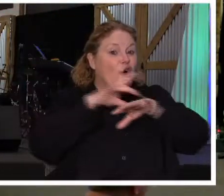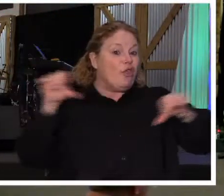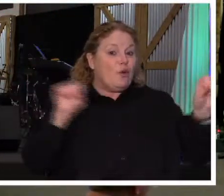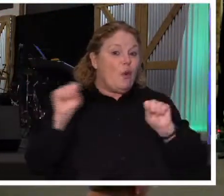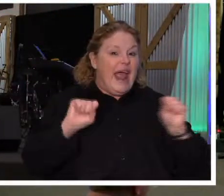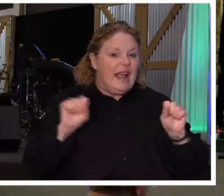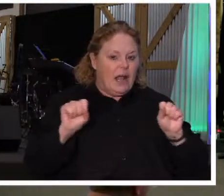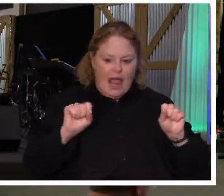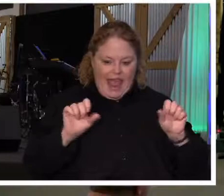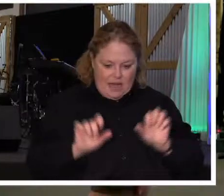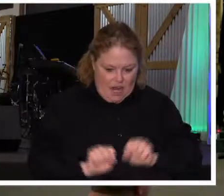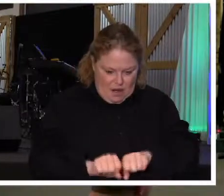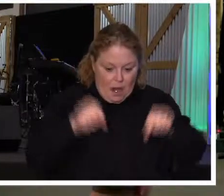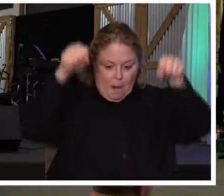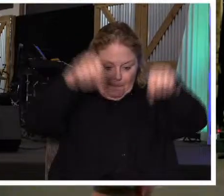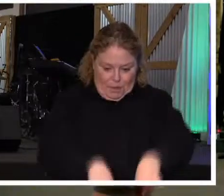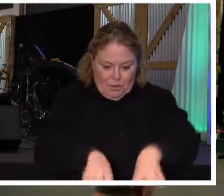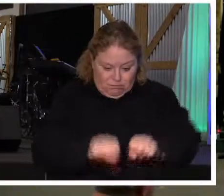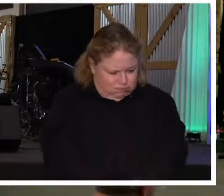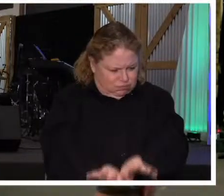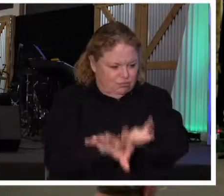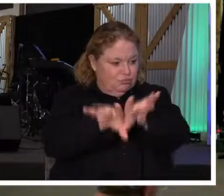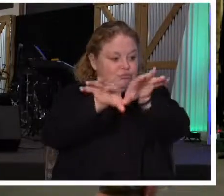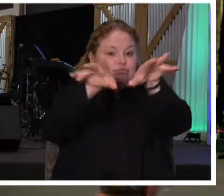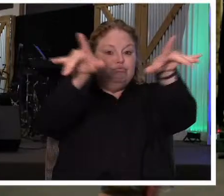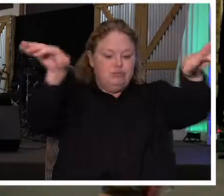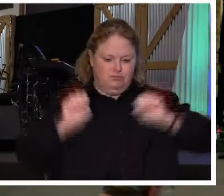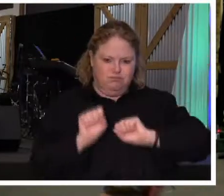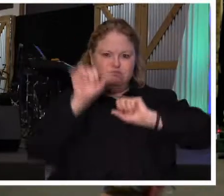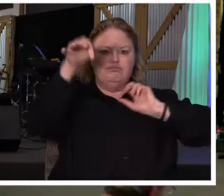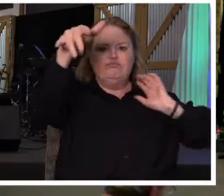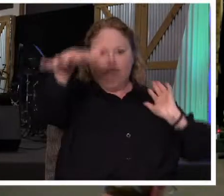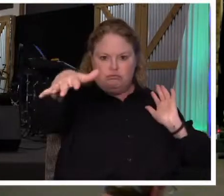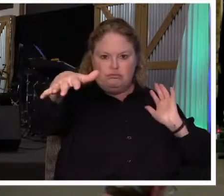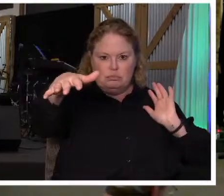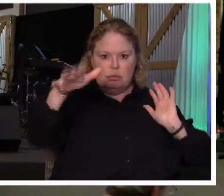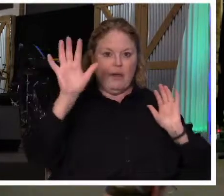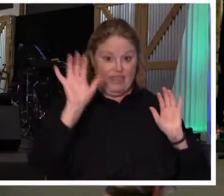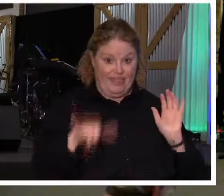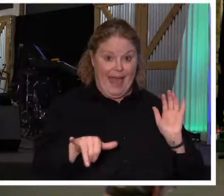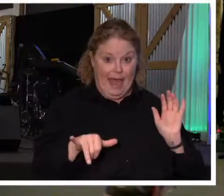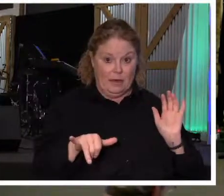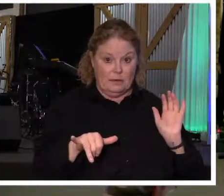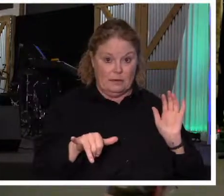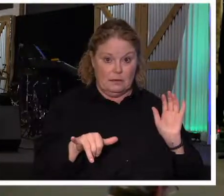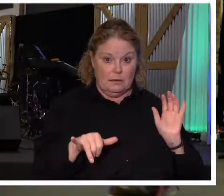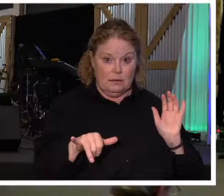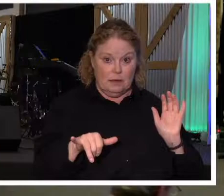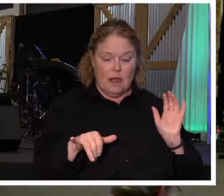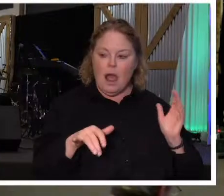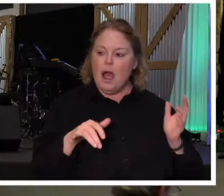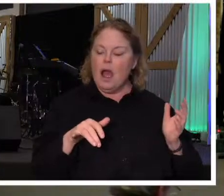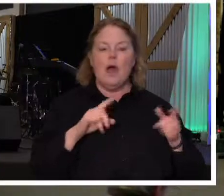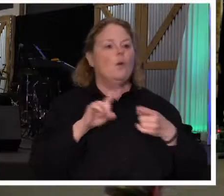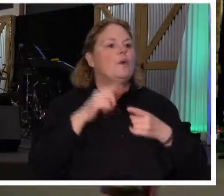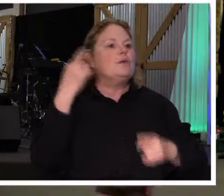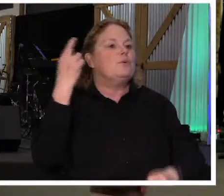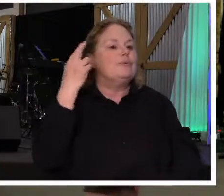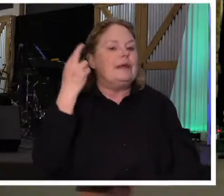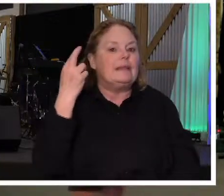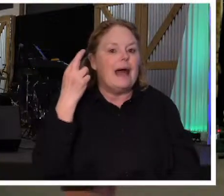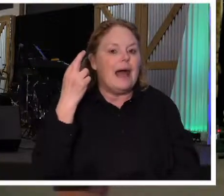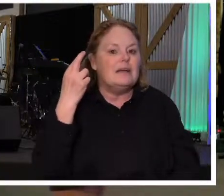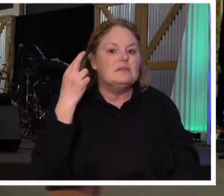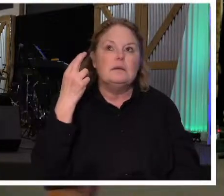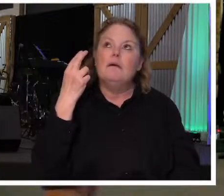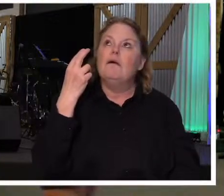ripple effect. It explodes into the environment that it was there. And when we realize that